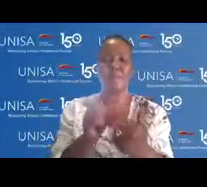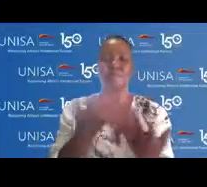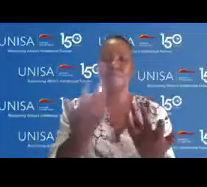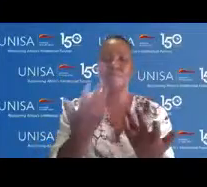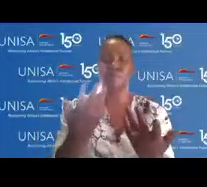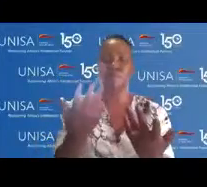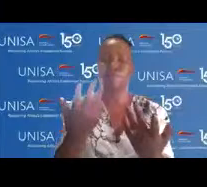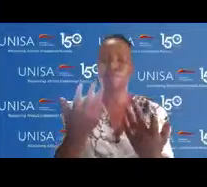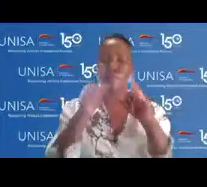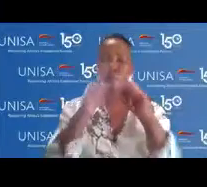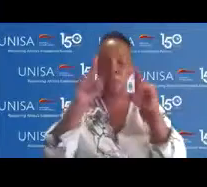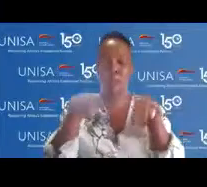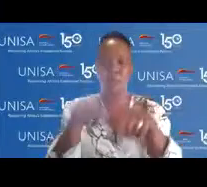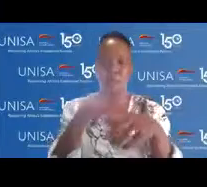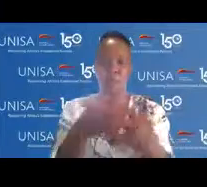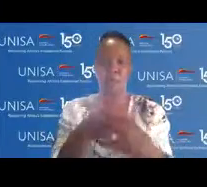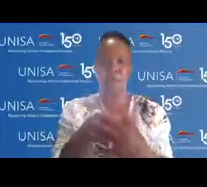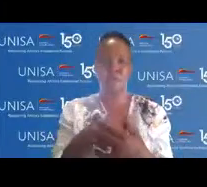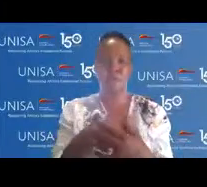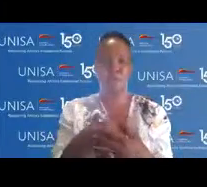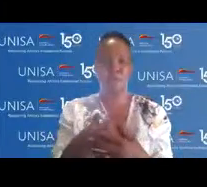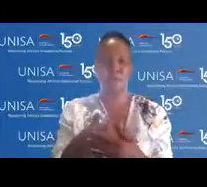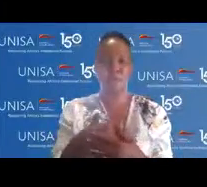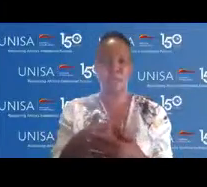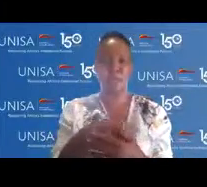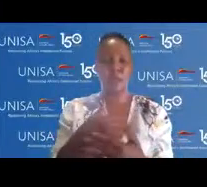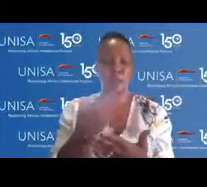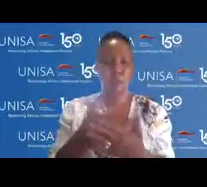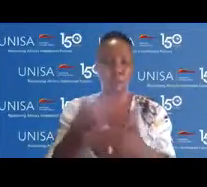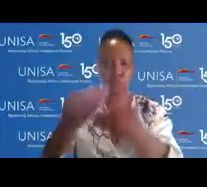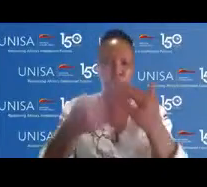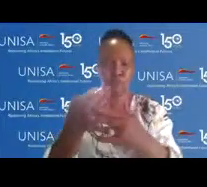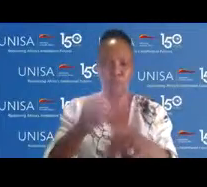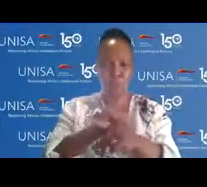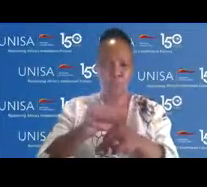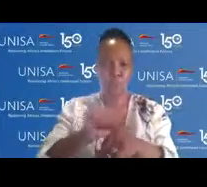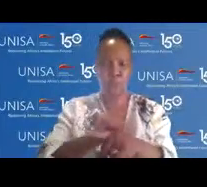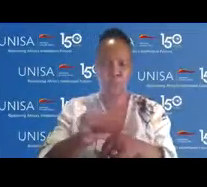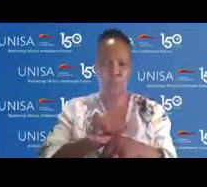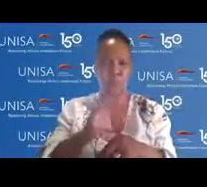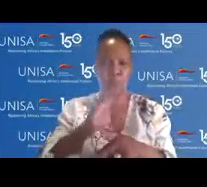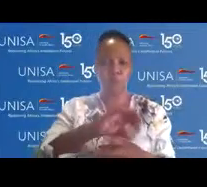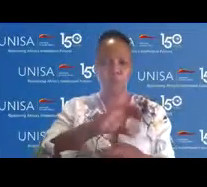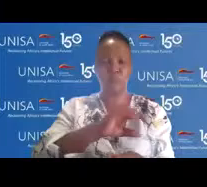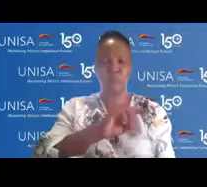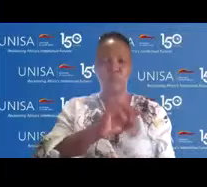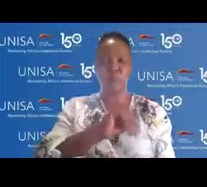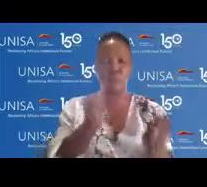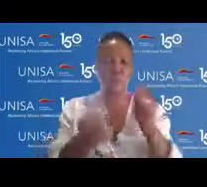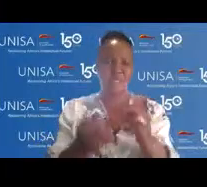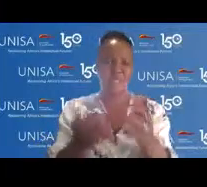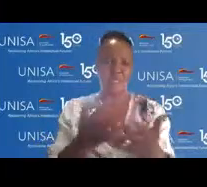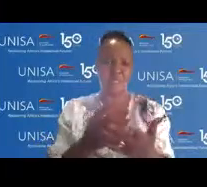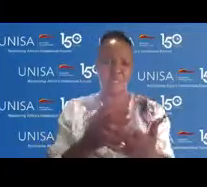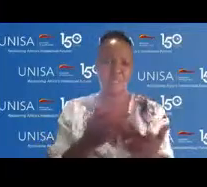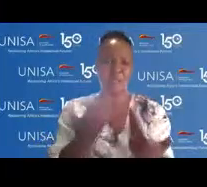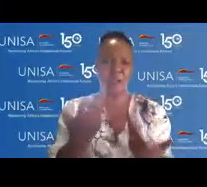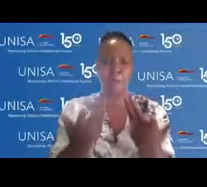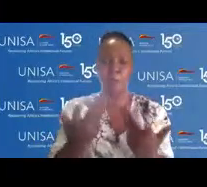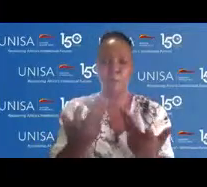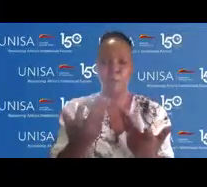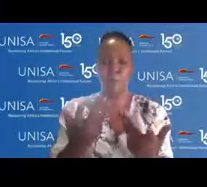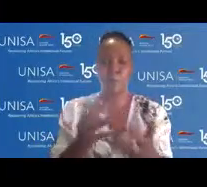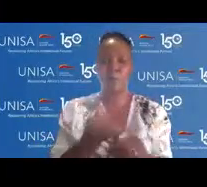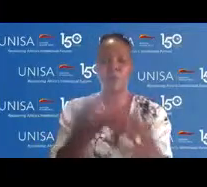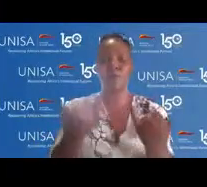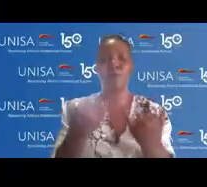But yeah, you'll let me know, should I carry on demoing in portrait or should I put it in landscape? But essentially, today I'm